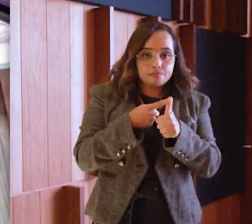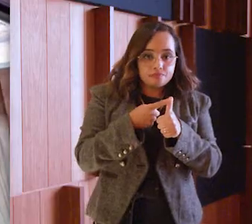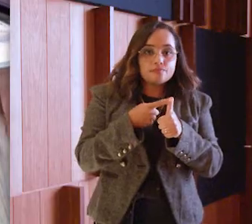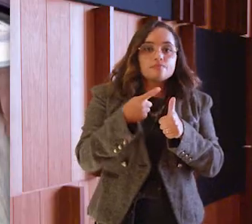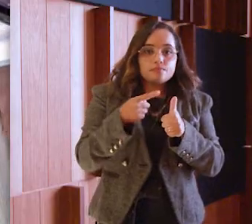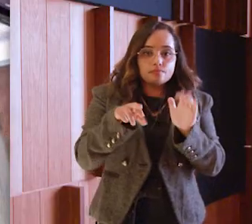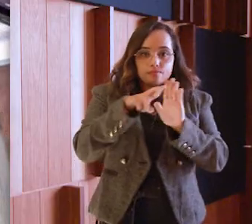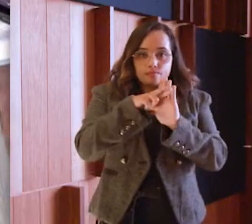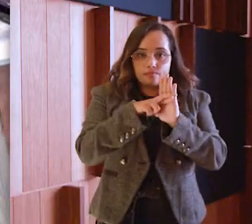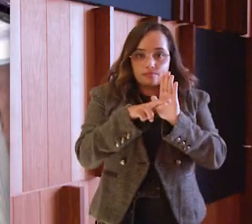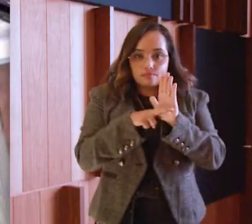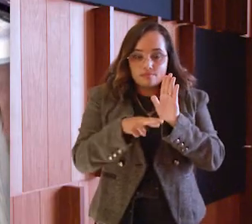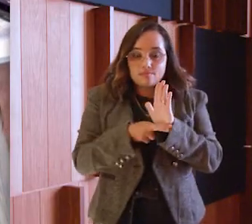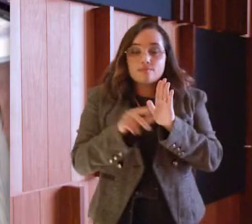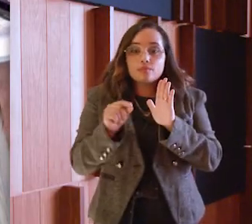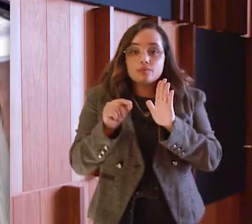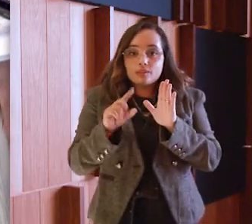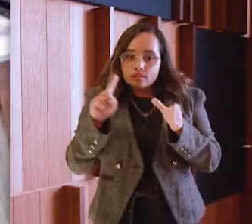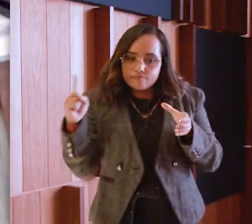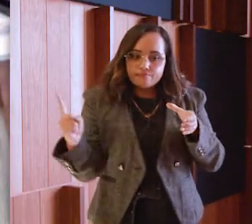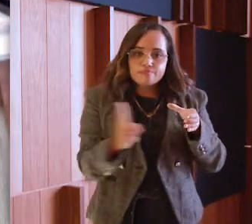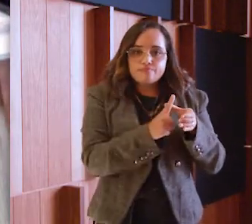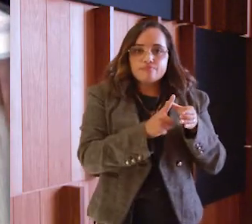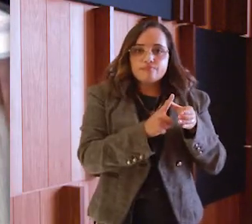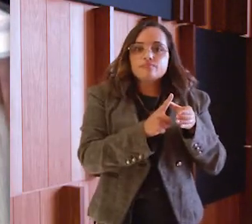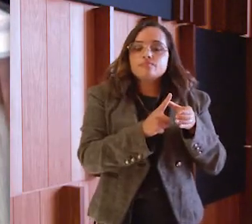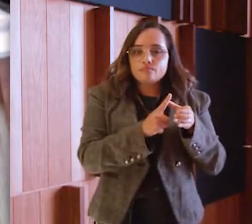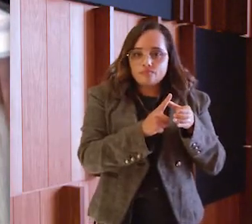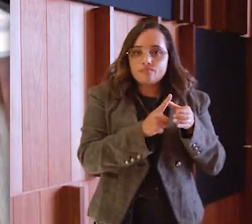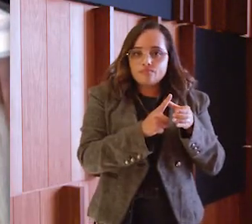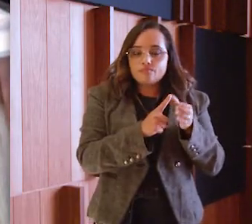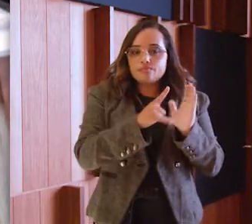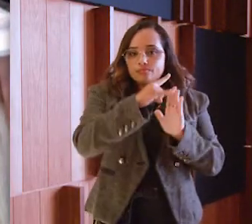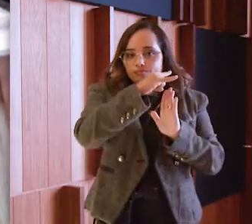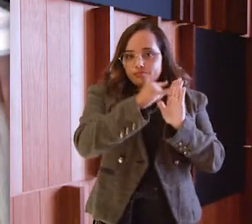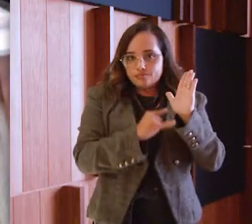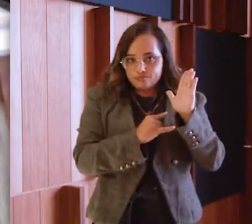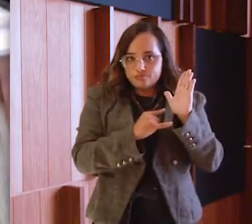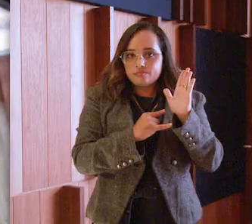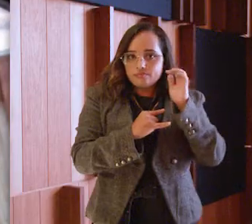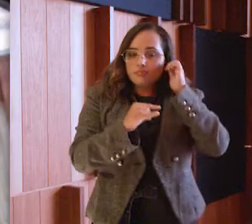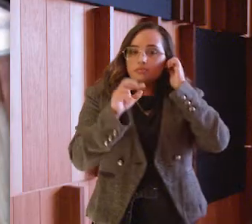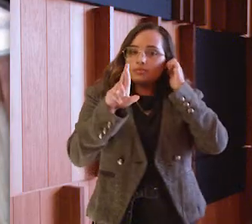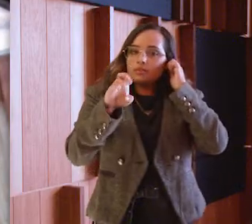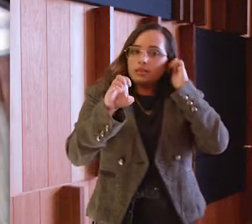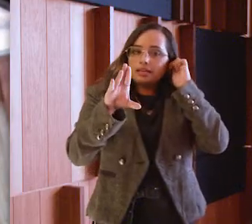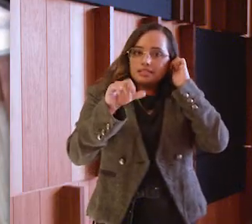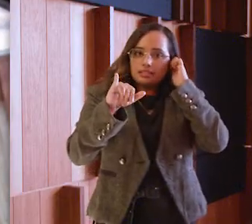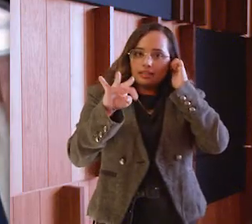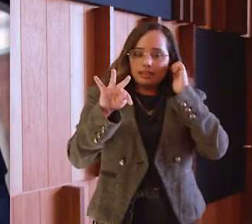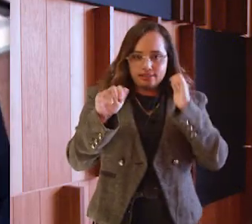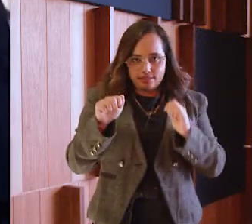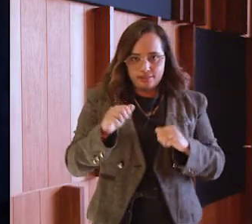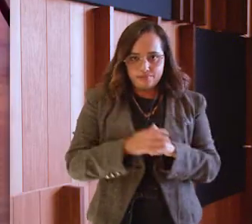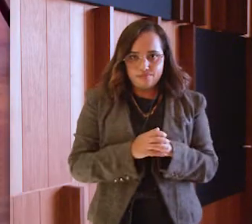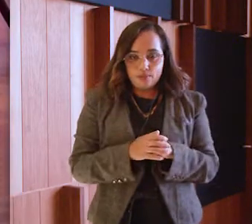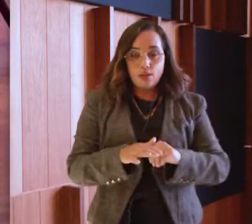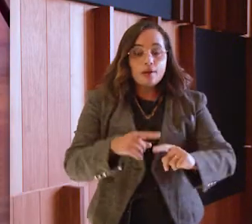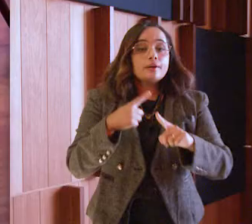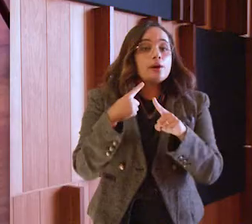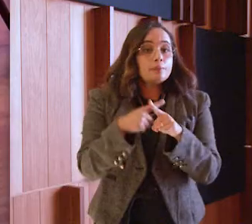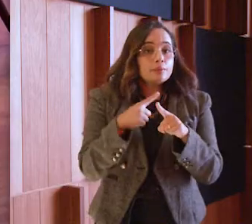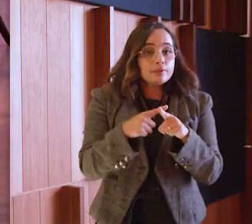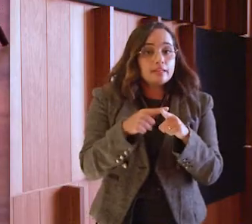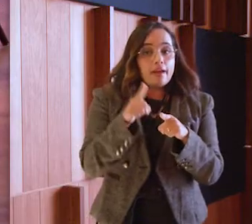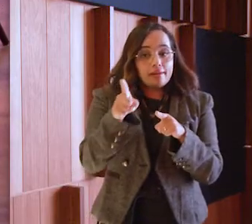or an intermediate holding company to collect the top-up tax from its subsidiary. So you have to do the Pillar 2